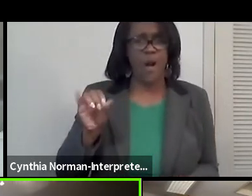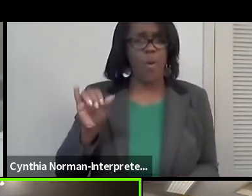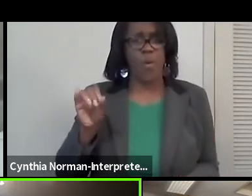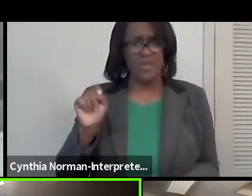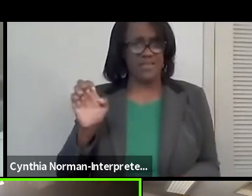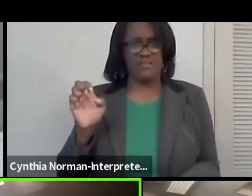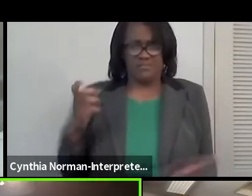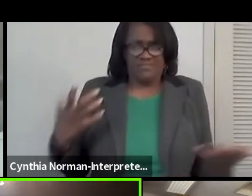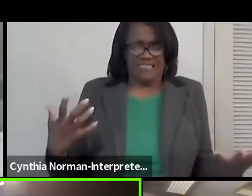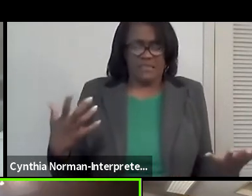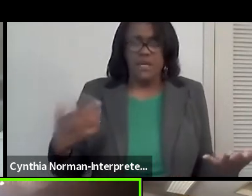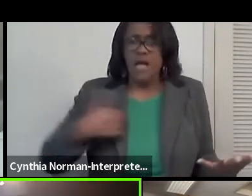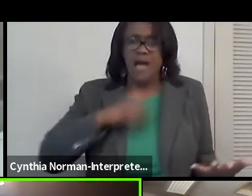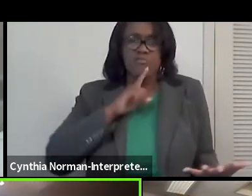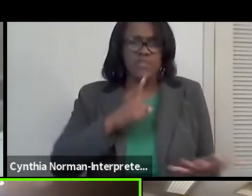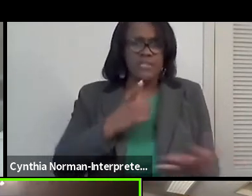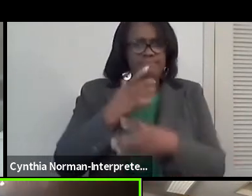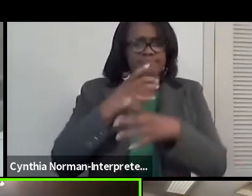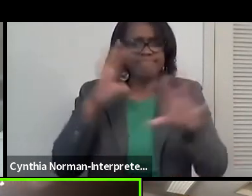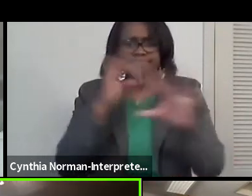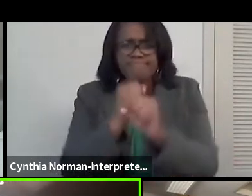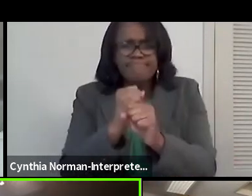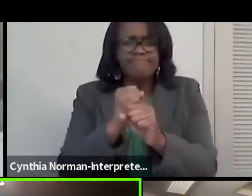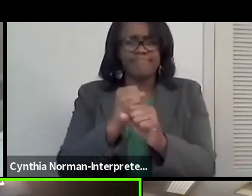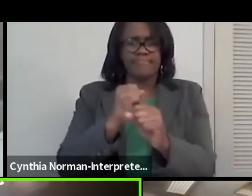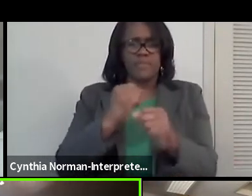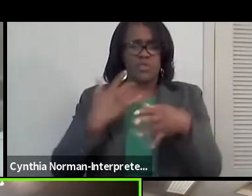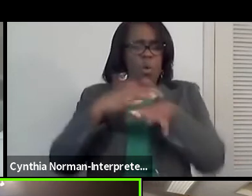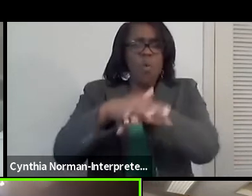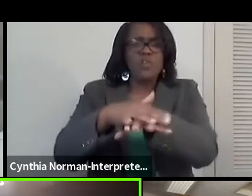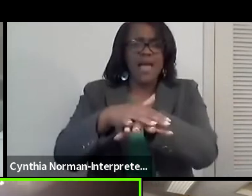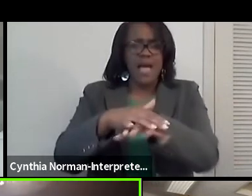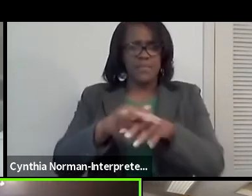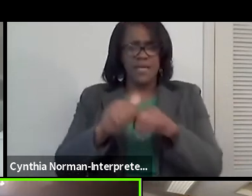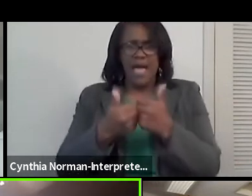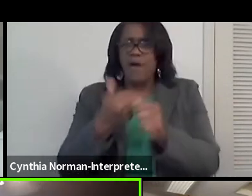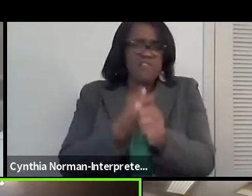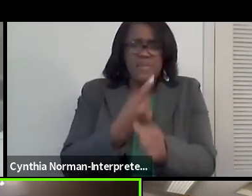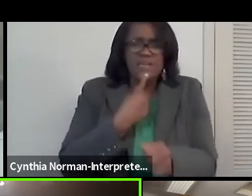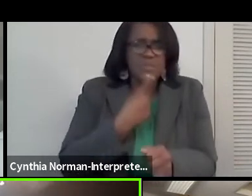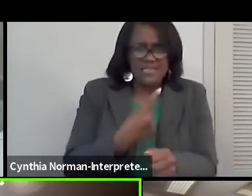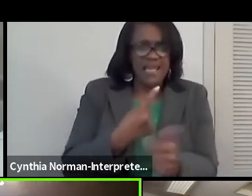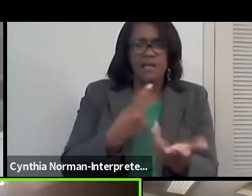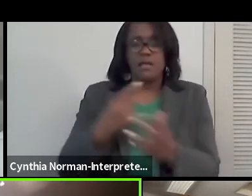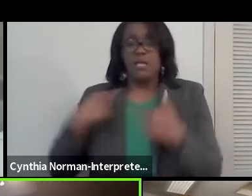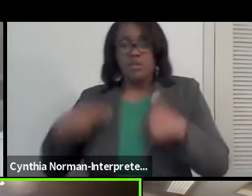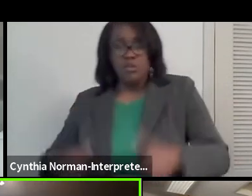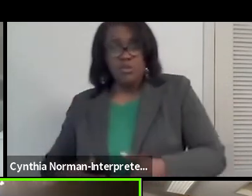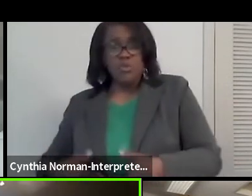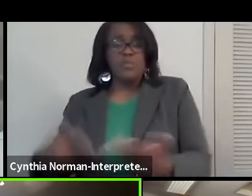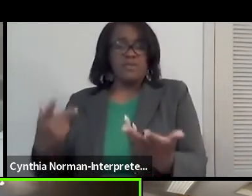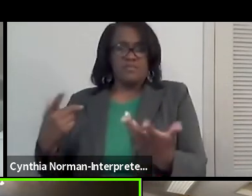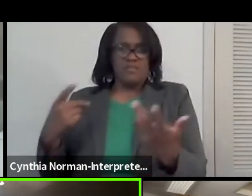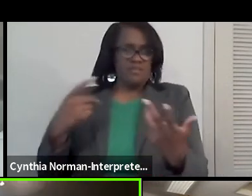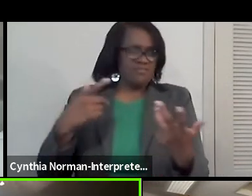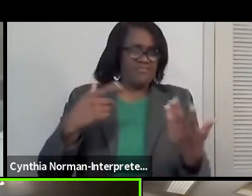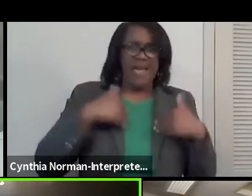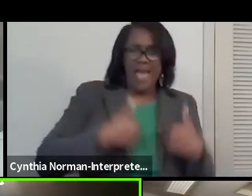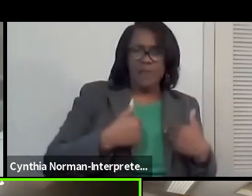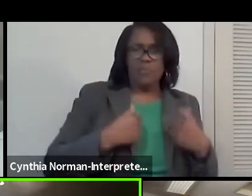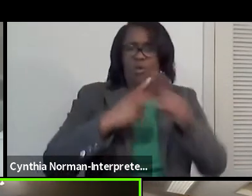so I really got interested in the overlap between kind of how everybody is saying between human-wildlife conflict, how